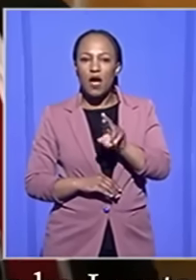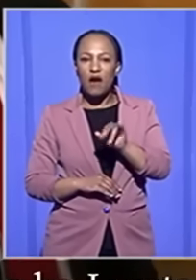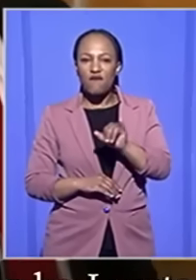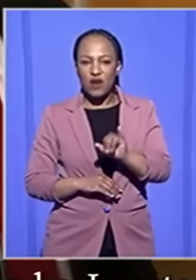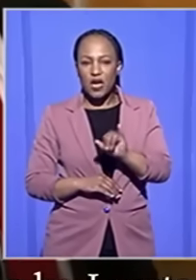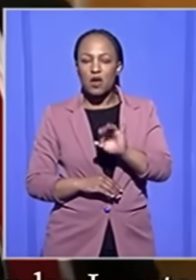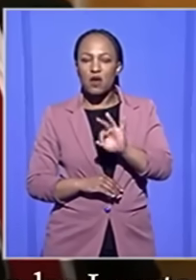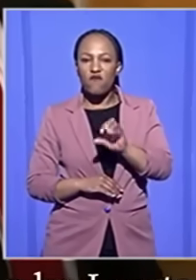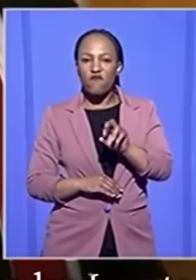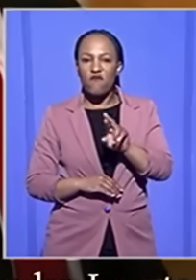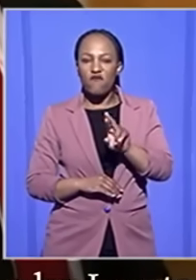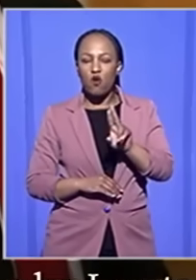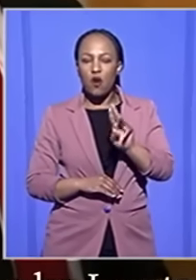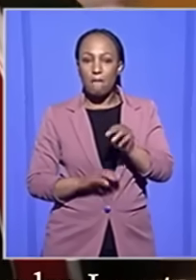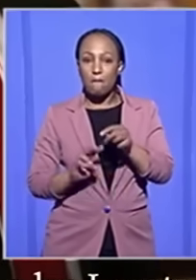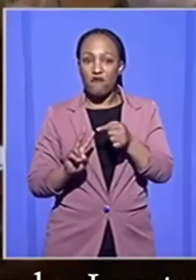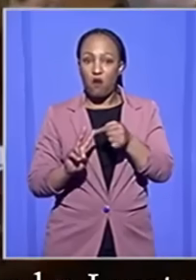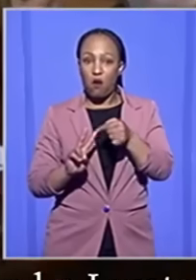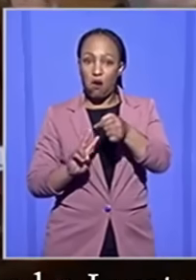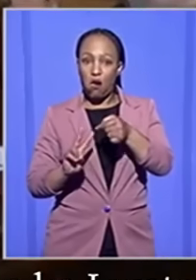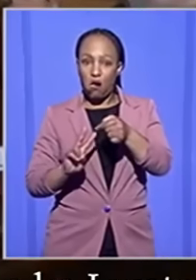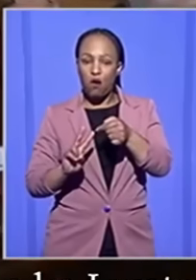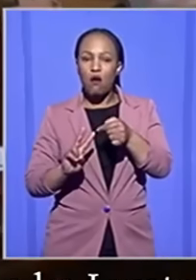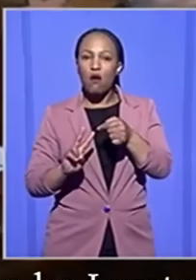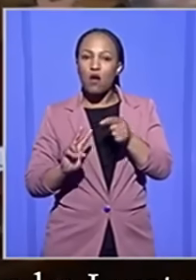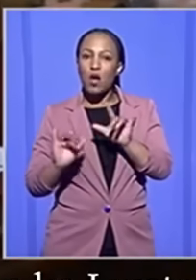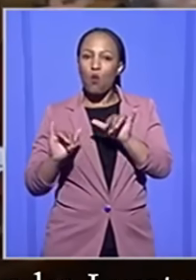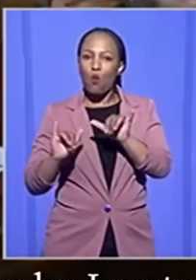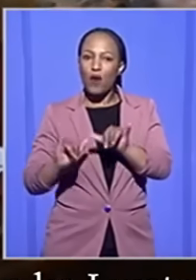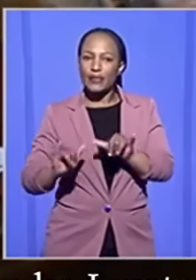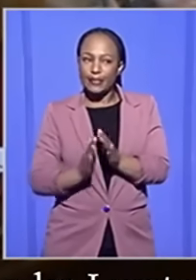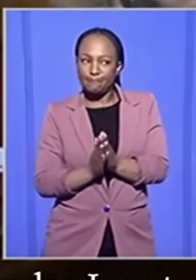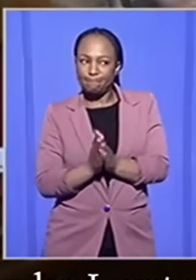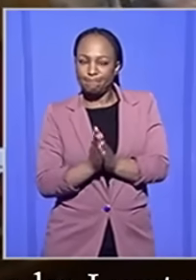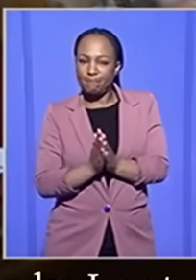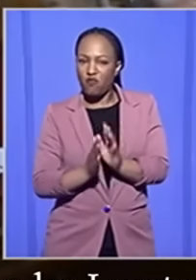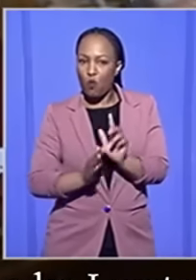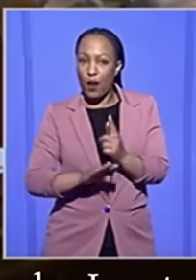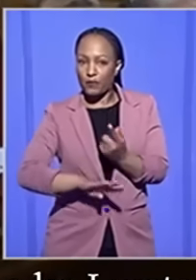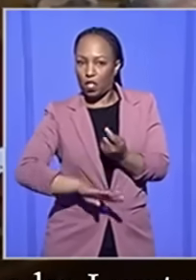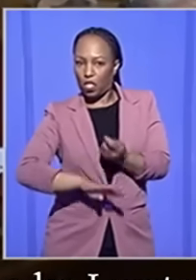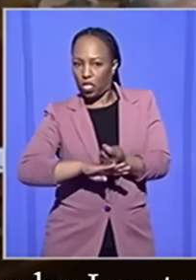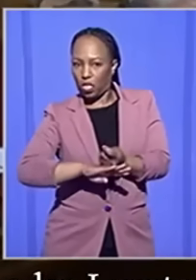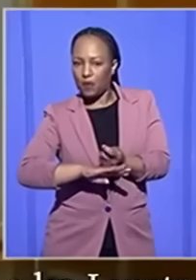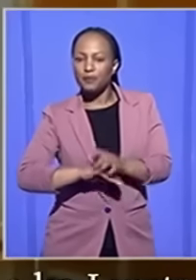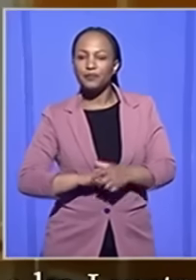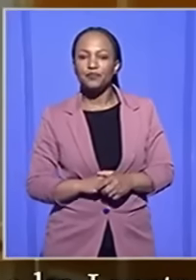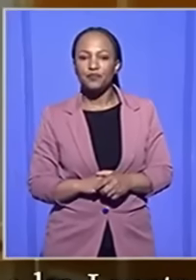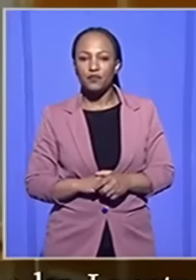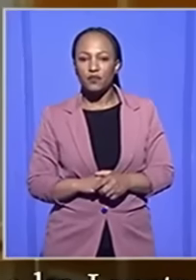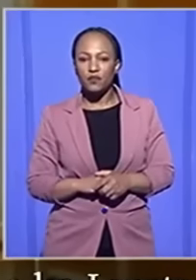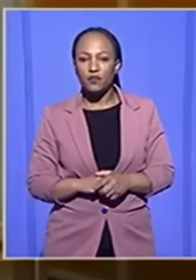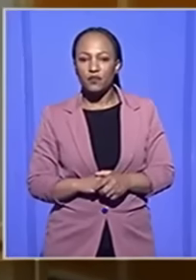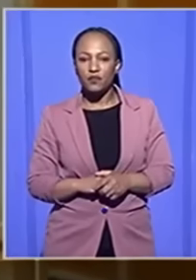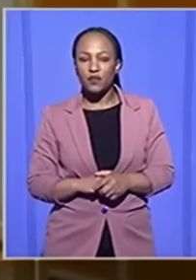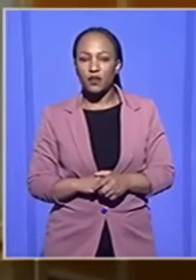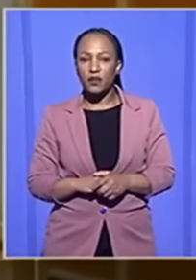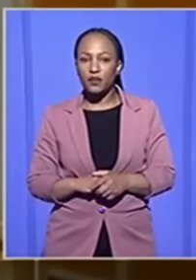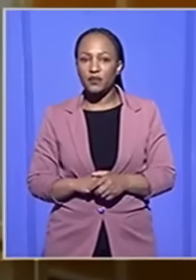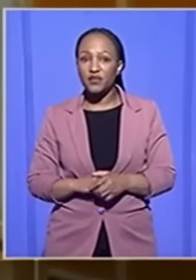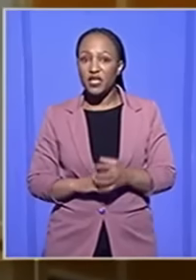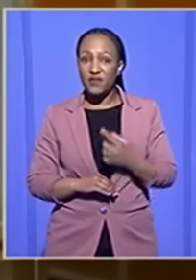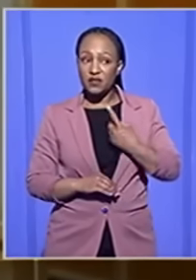Malema le molatofadiwa ka ene e letetse letsatsi la katlholo ka tlhoafalo. Who involves themselves with criminal and reckless activities such as